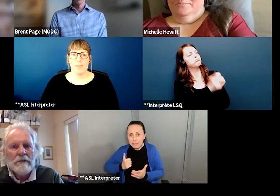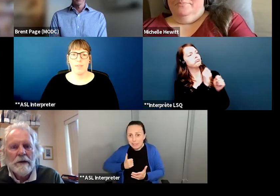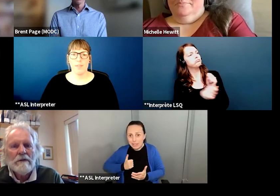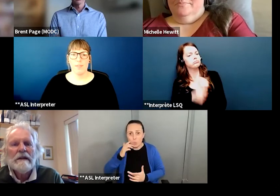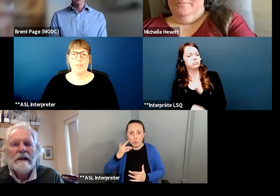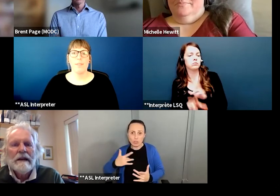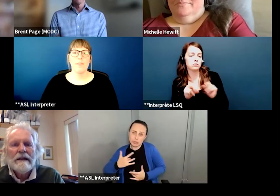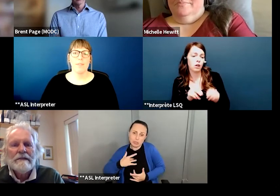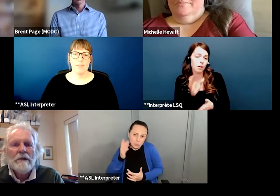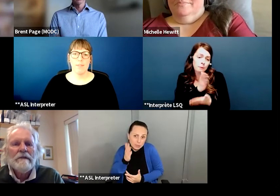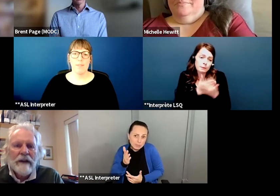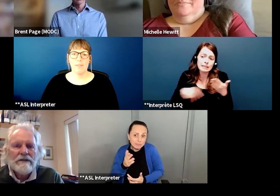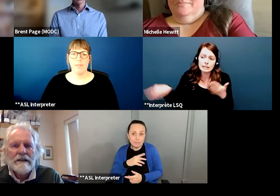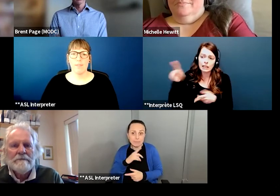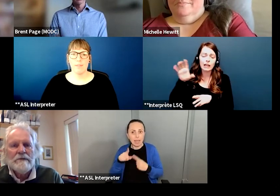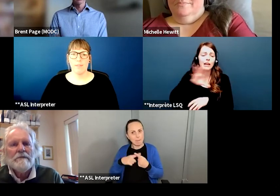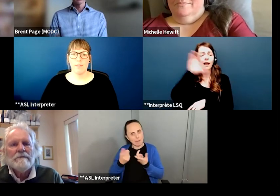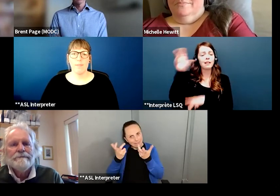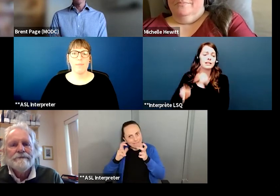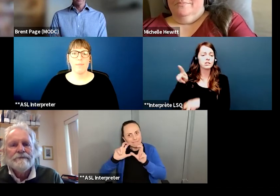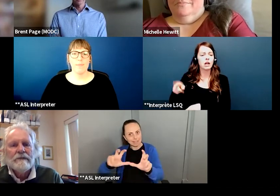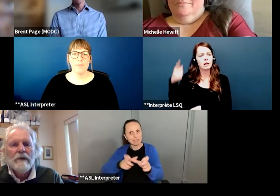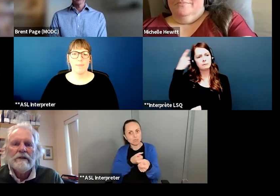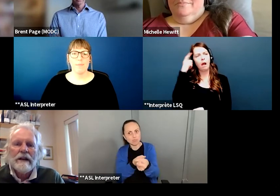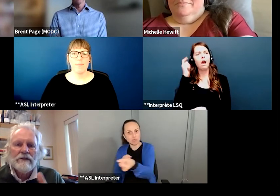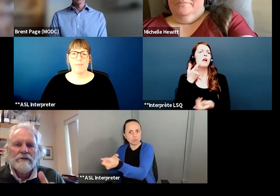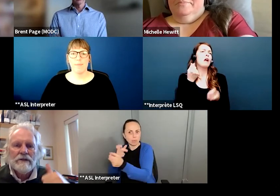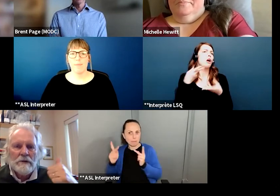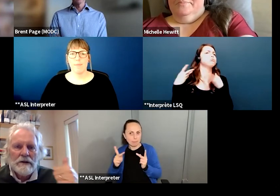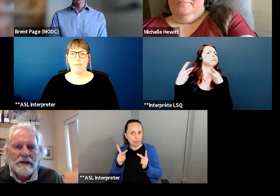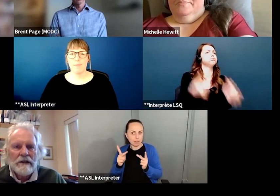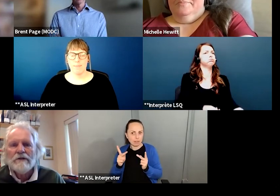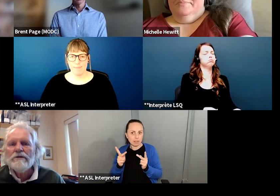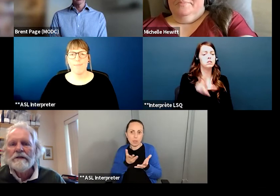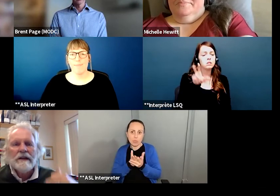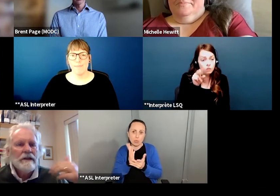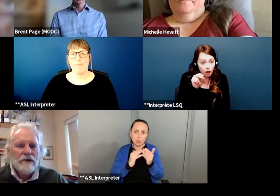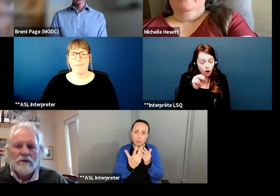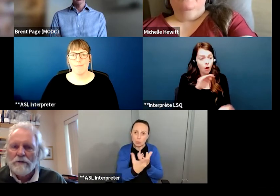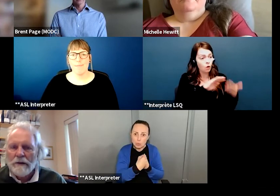be worried about. It's about investing in people, whether that's through community